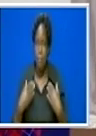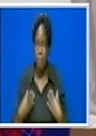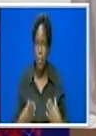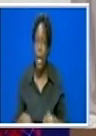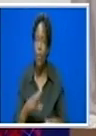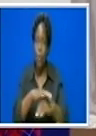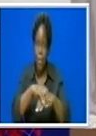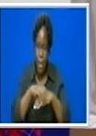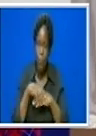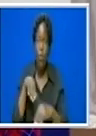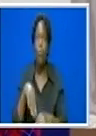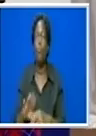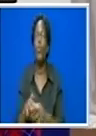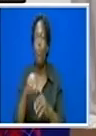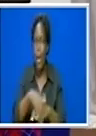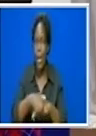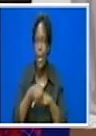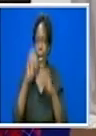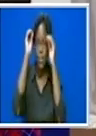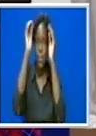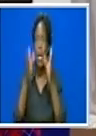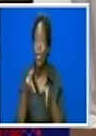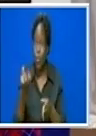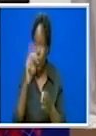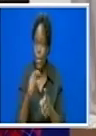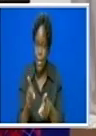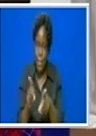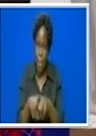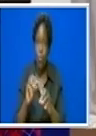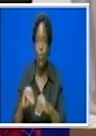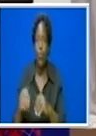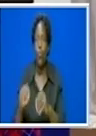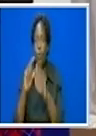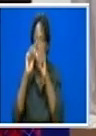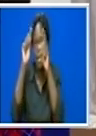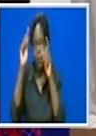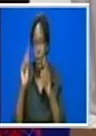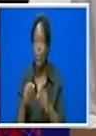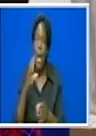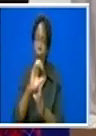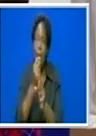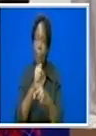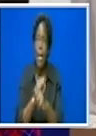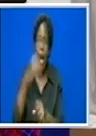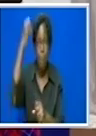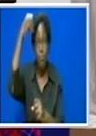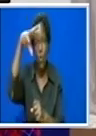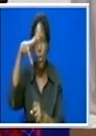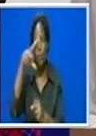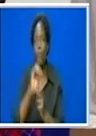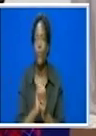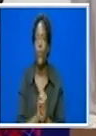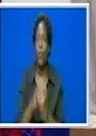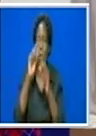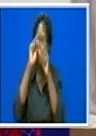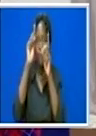English teacher? Yes, I yes did. So you come here and do the same with our frame. And we make a beautiful, beautiful